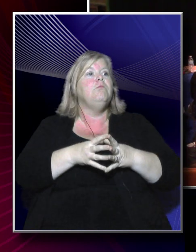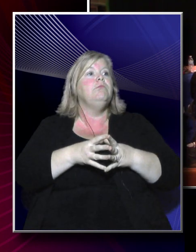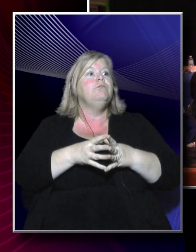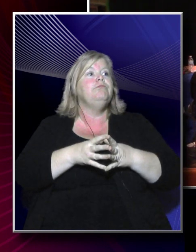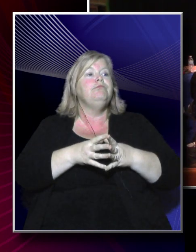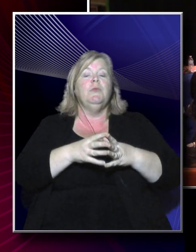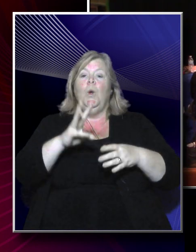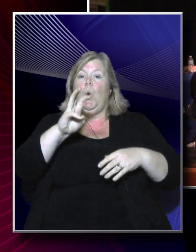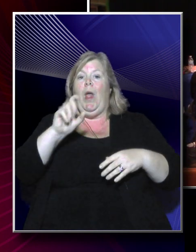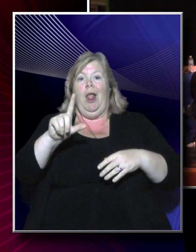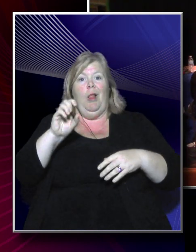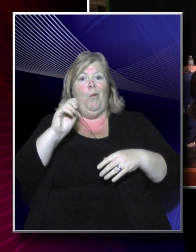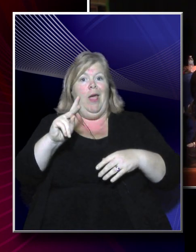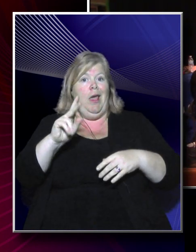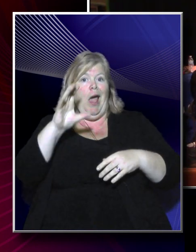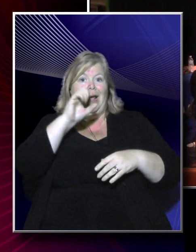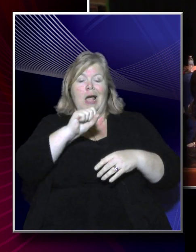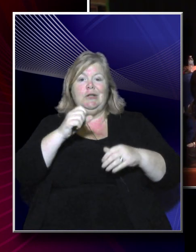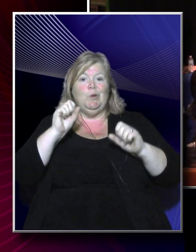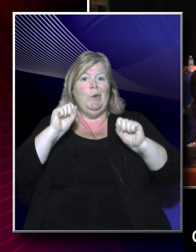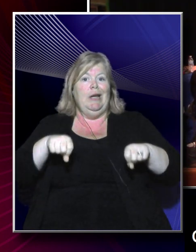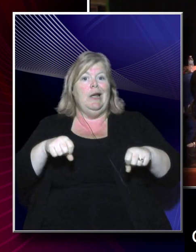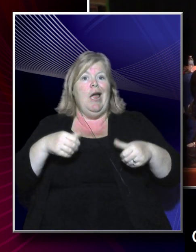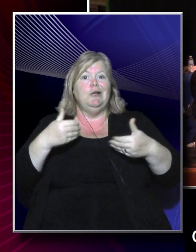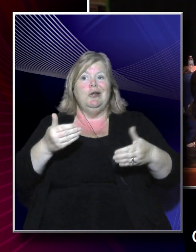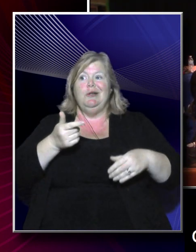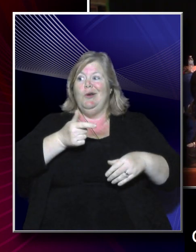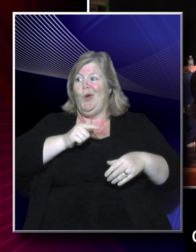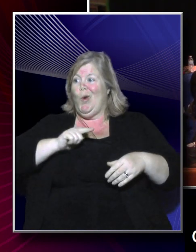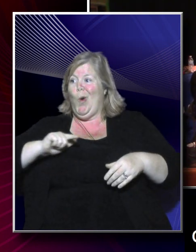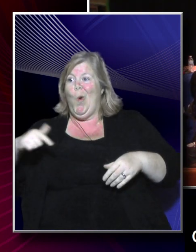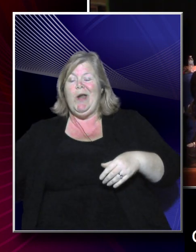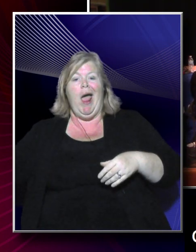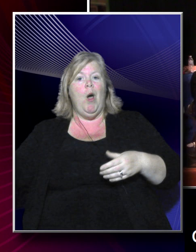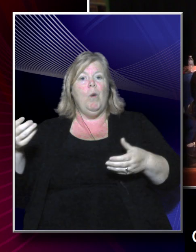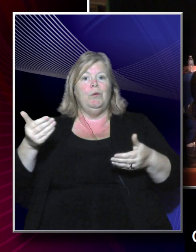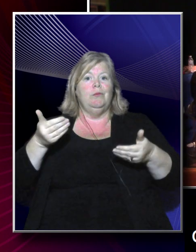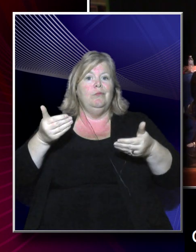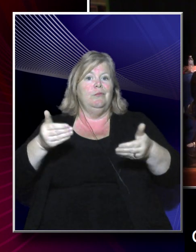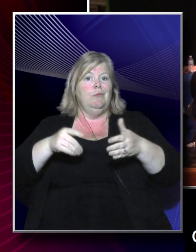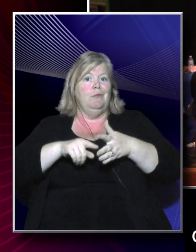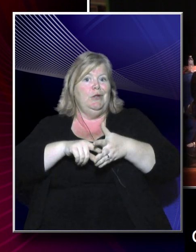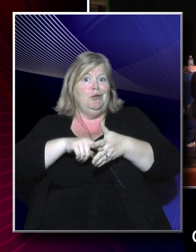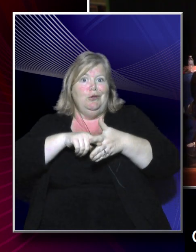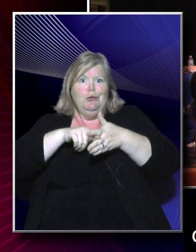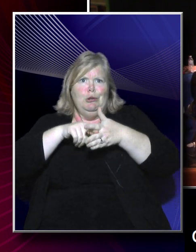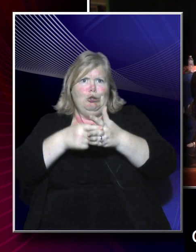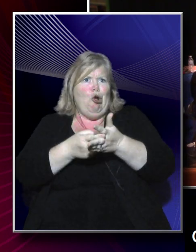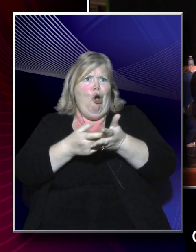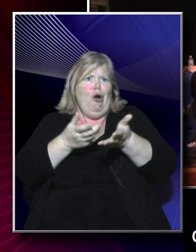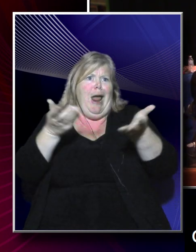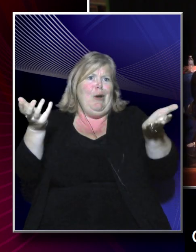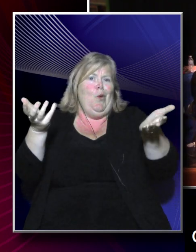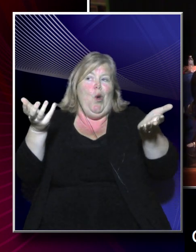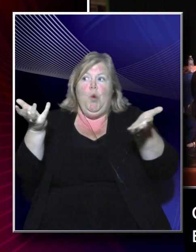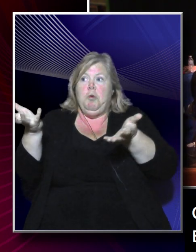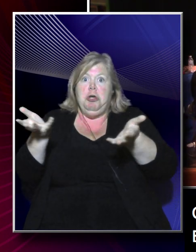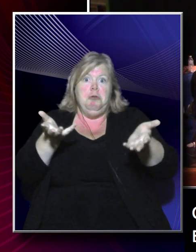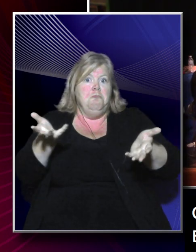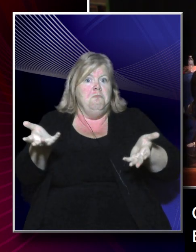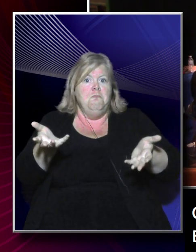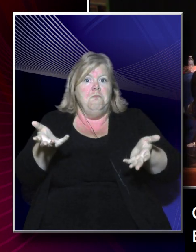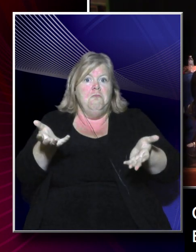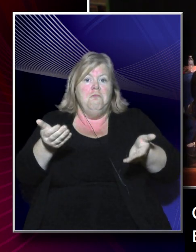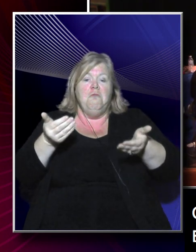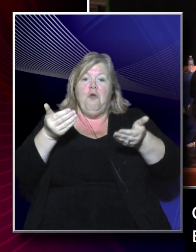Well, I guess we can go down the line and just start, I don't know, either way.